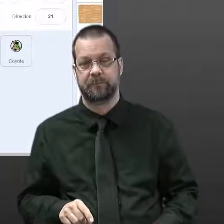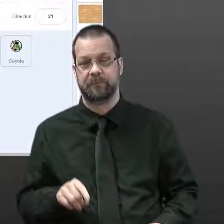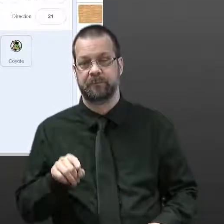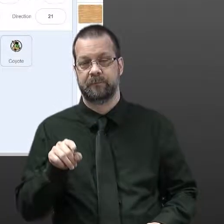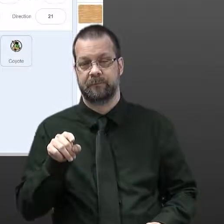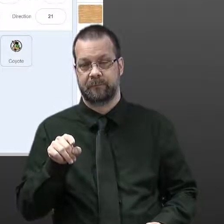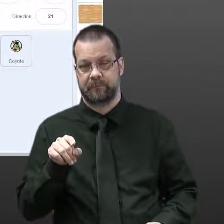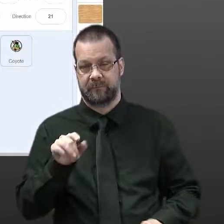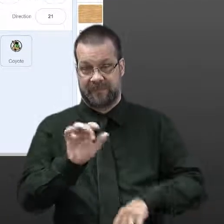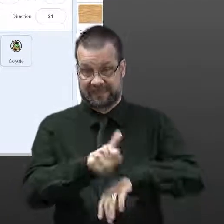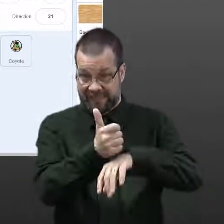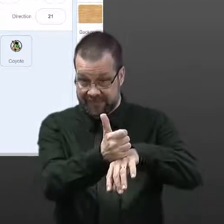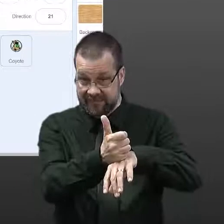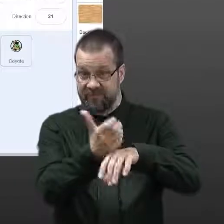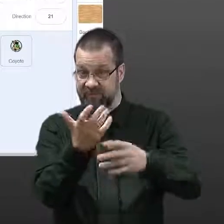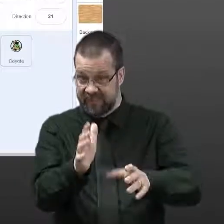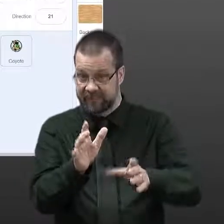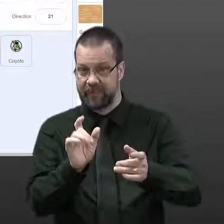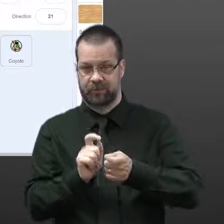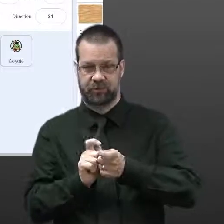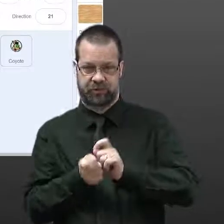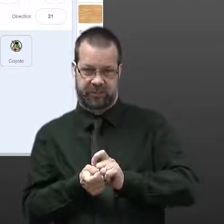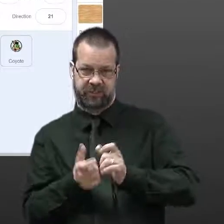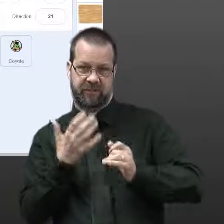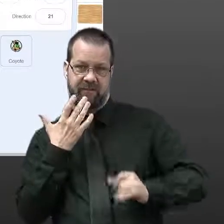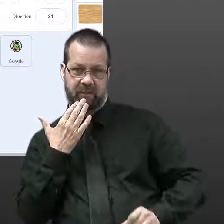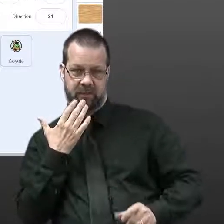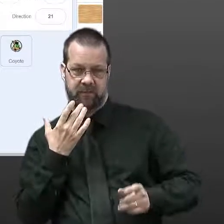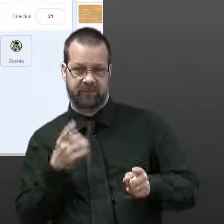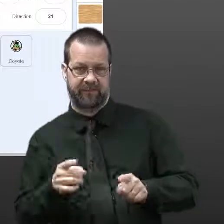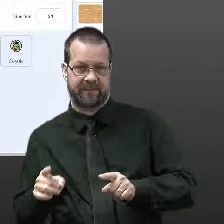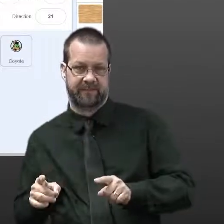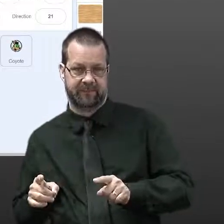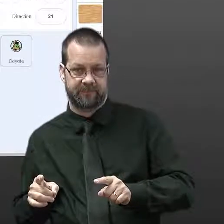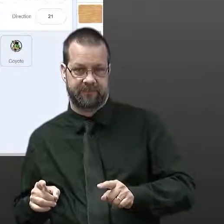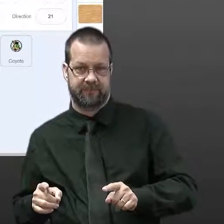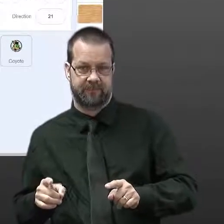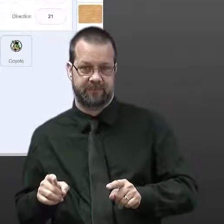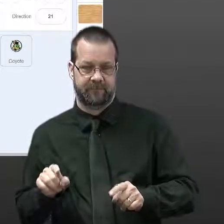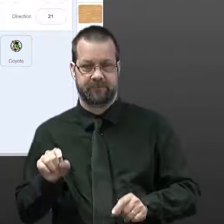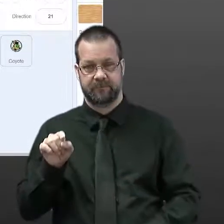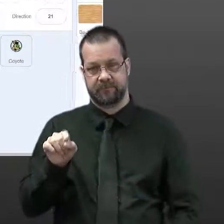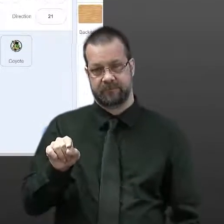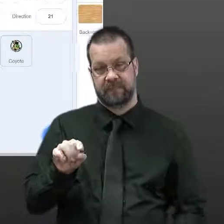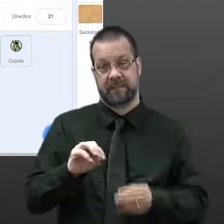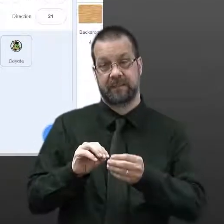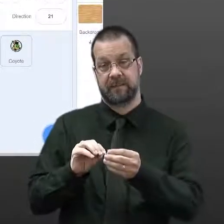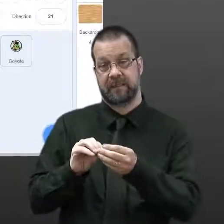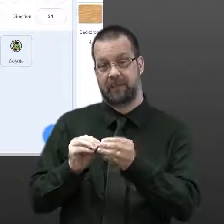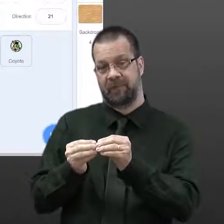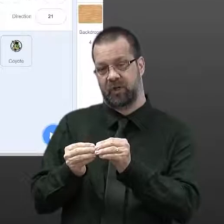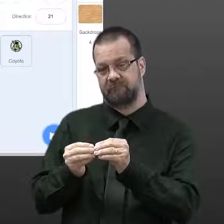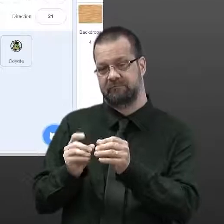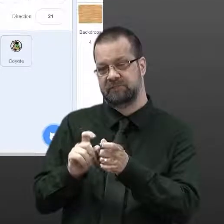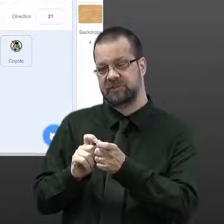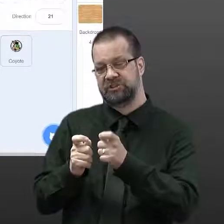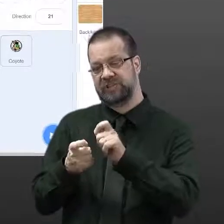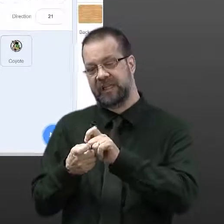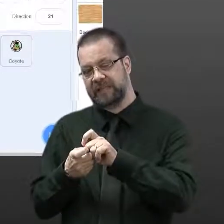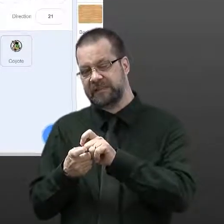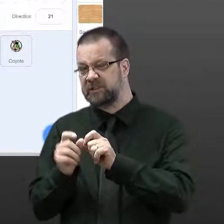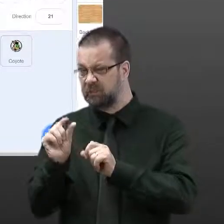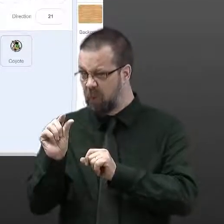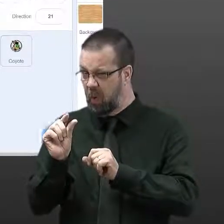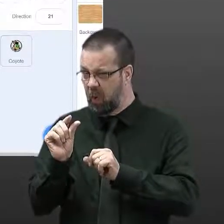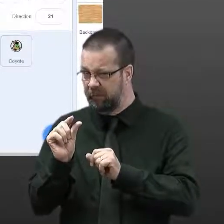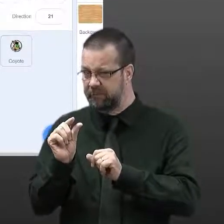So before we set the color effect, and now we're going to change the color effect. And this time we're going to change it by